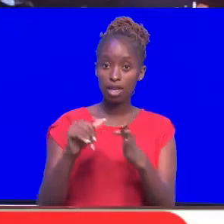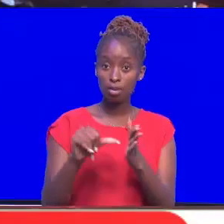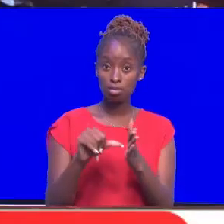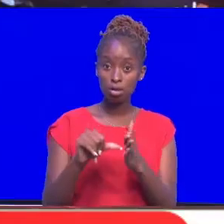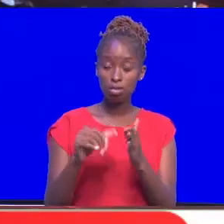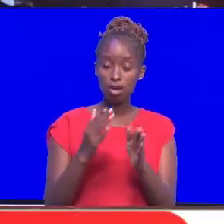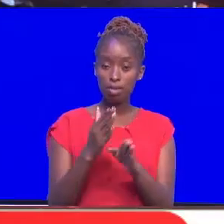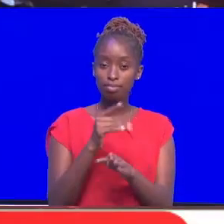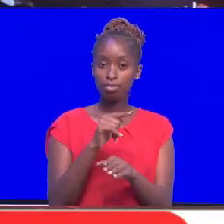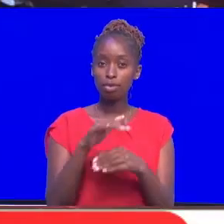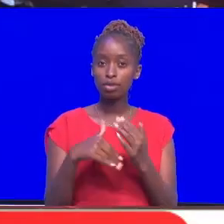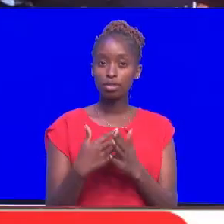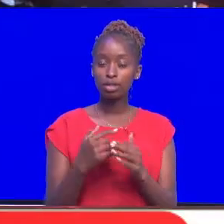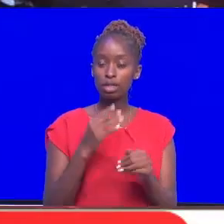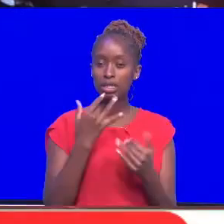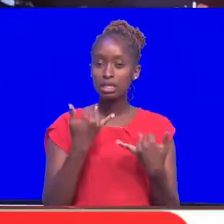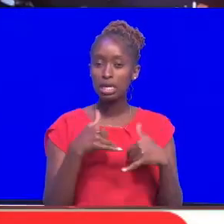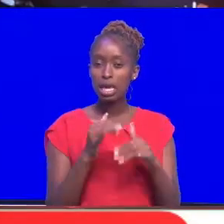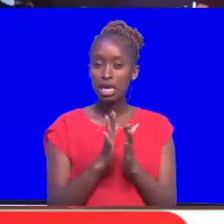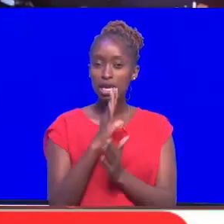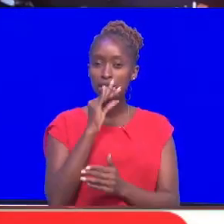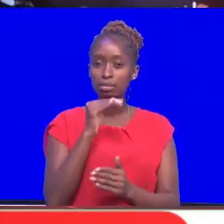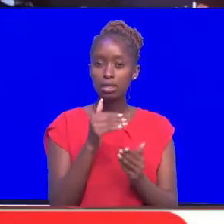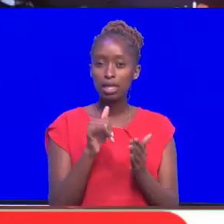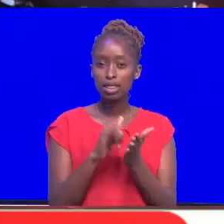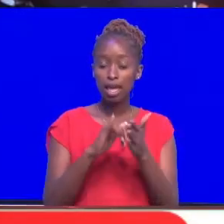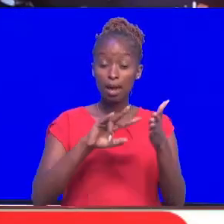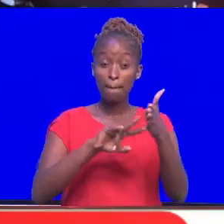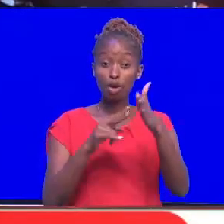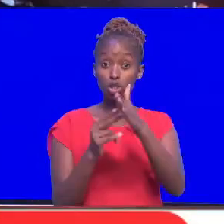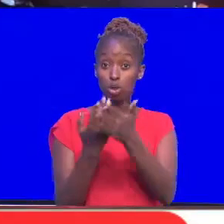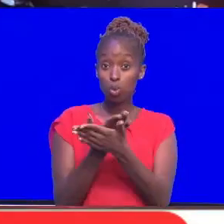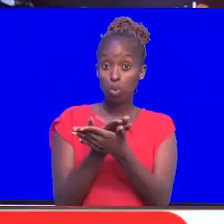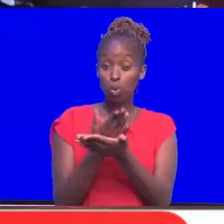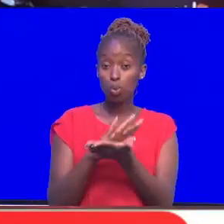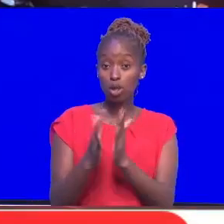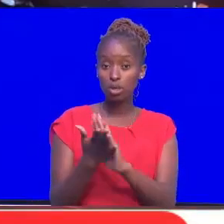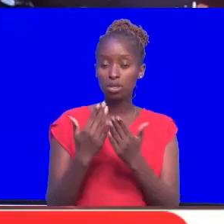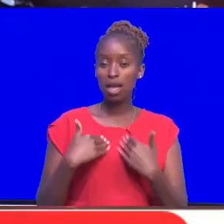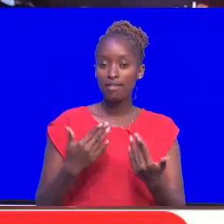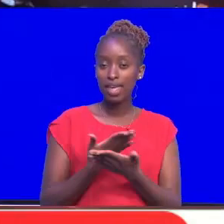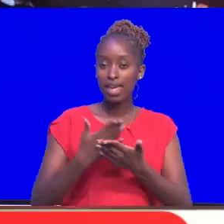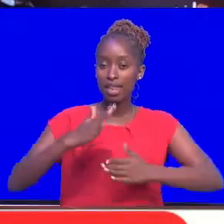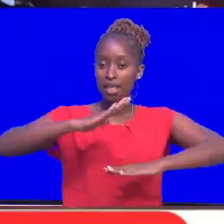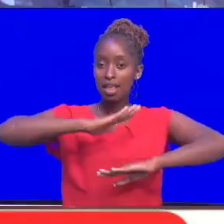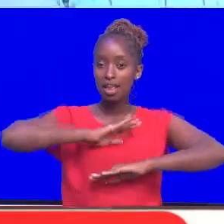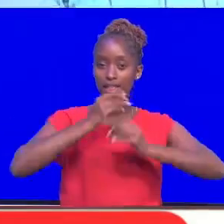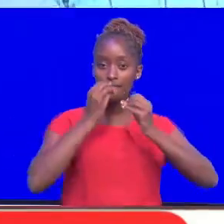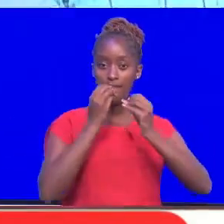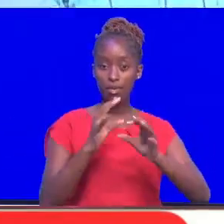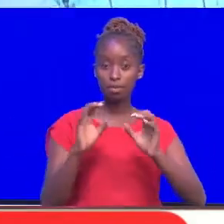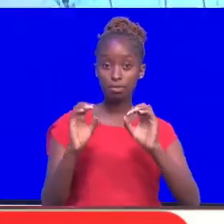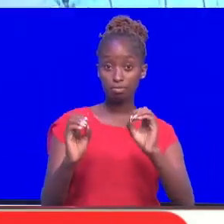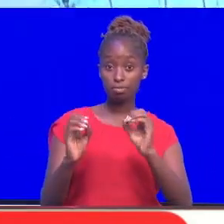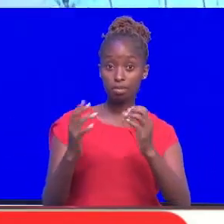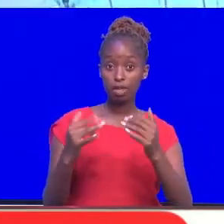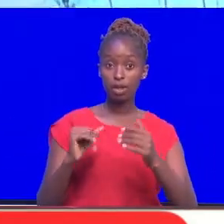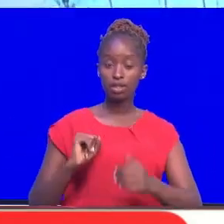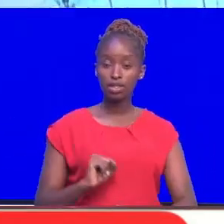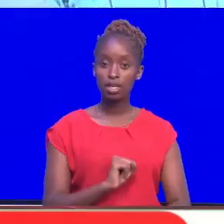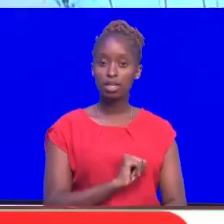Committee for speaking against the project without having sufficient information. His statement coming after Nandi